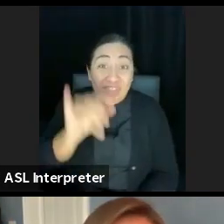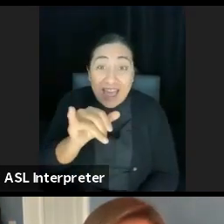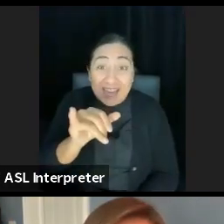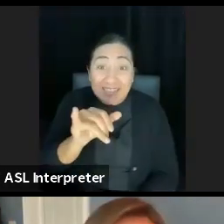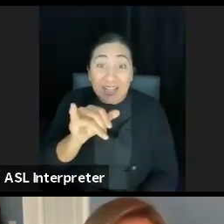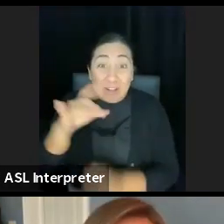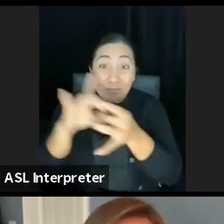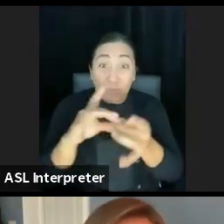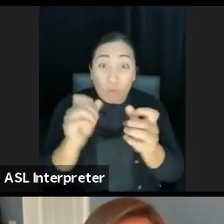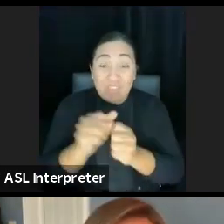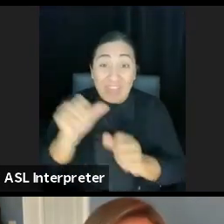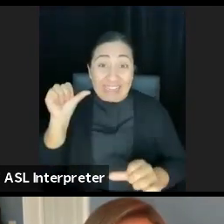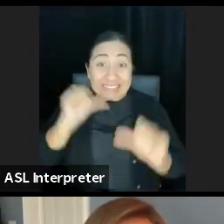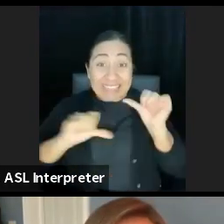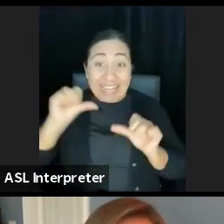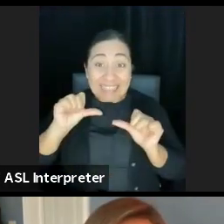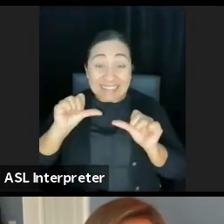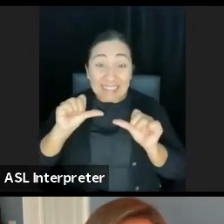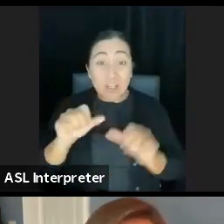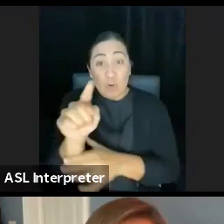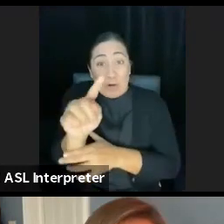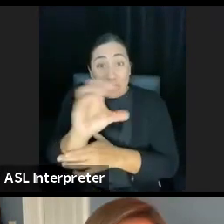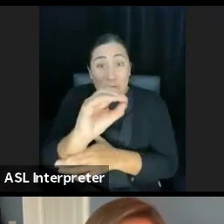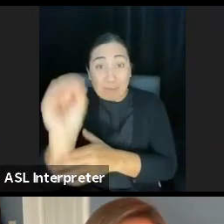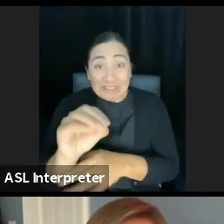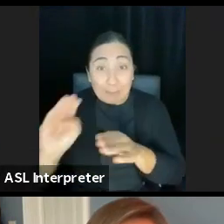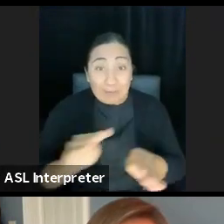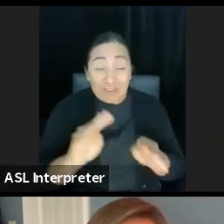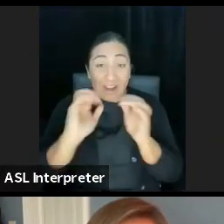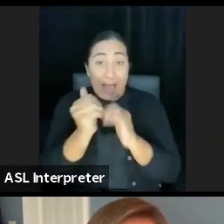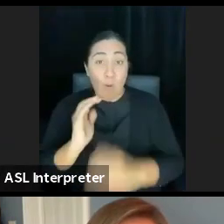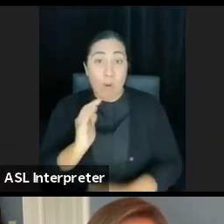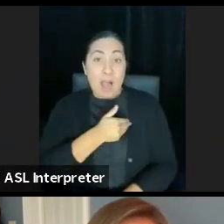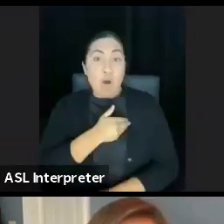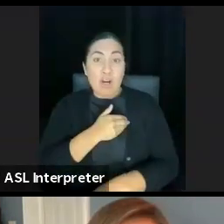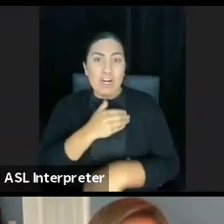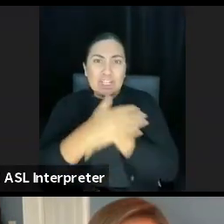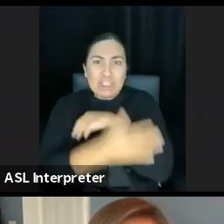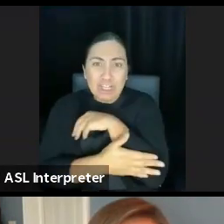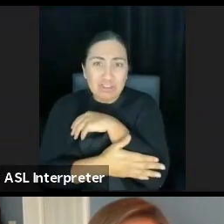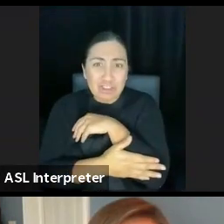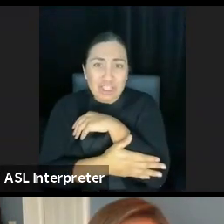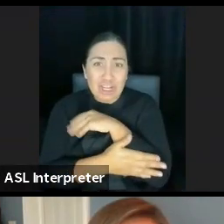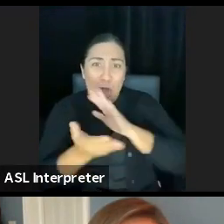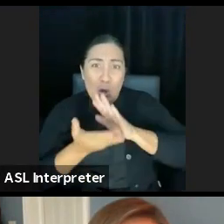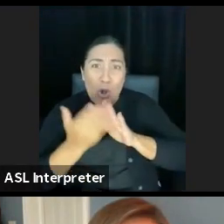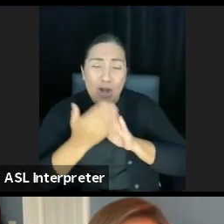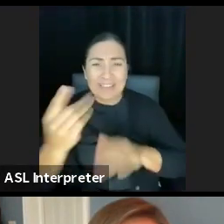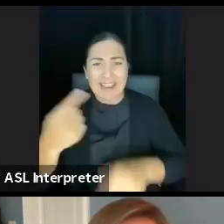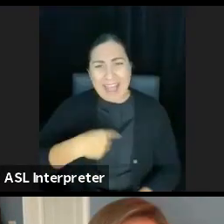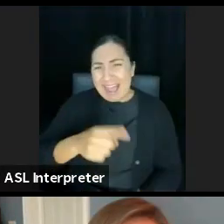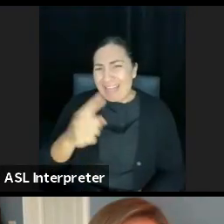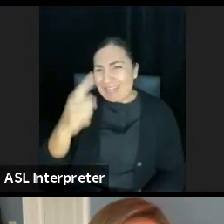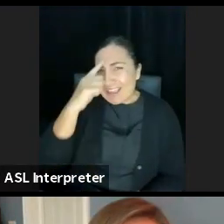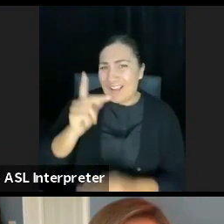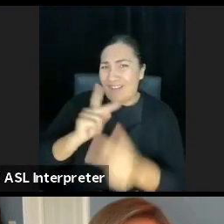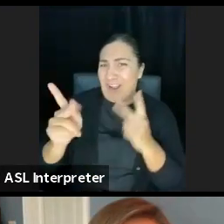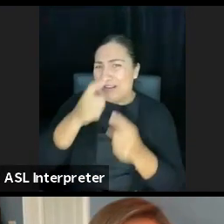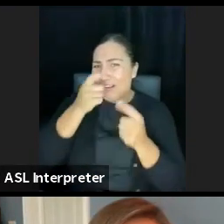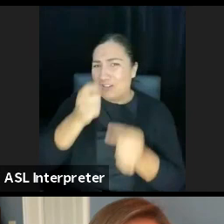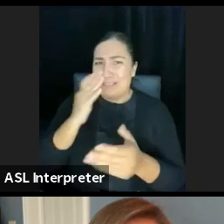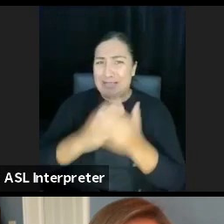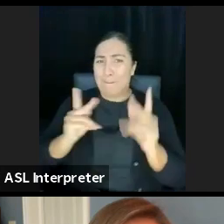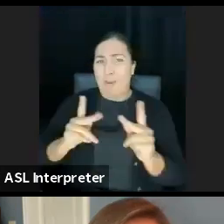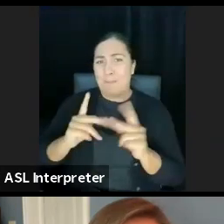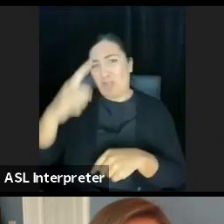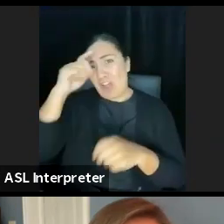That's 100% behavior and the way our country works. You know, I think it's real interesting that some folks thought that they could poison our systems and they would